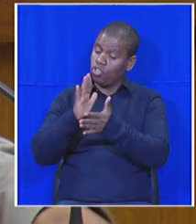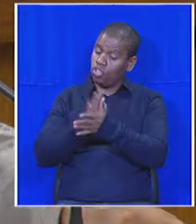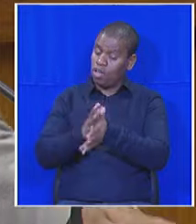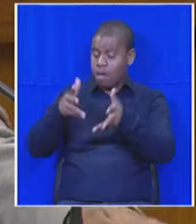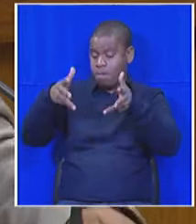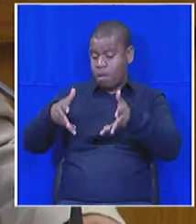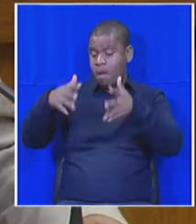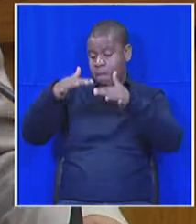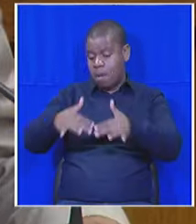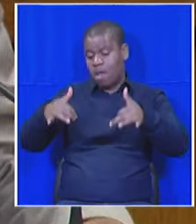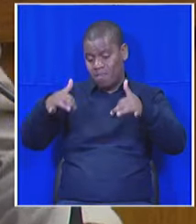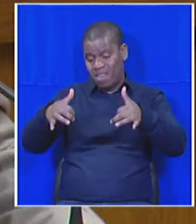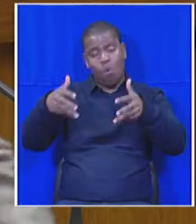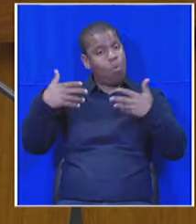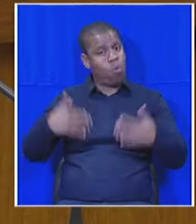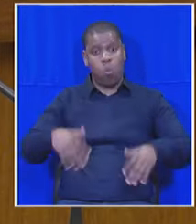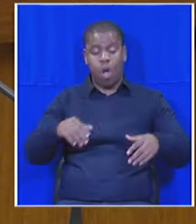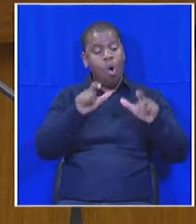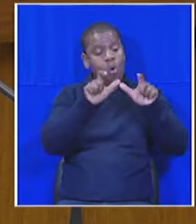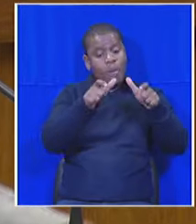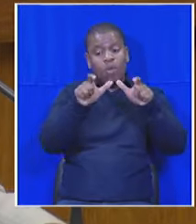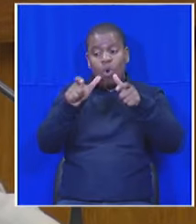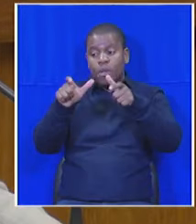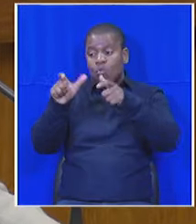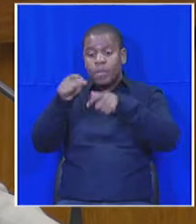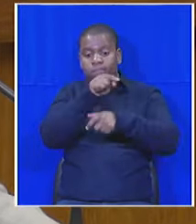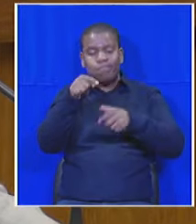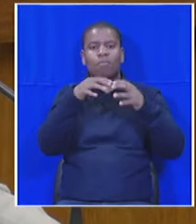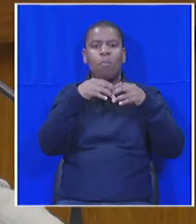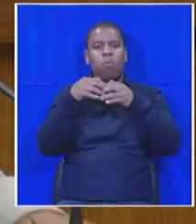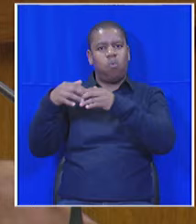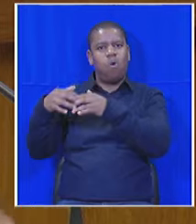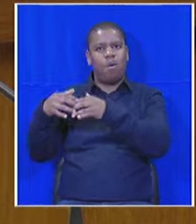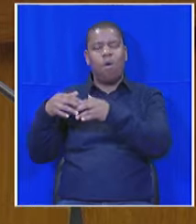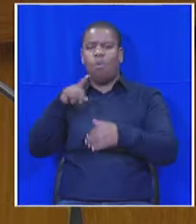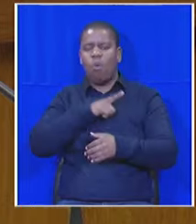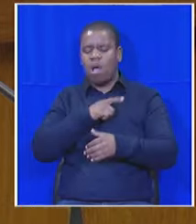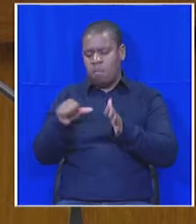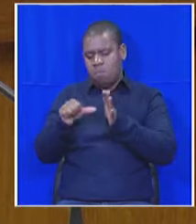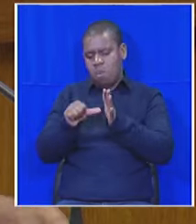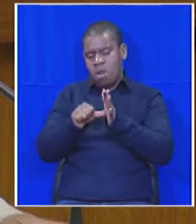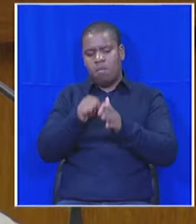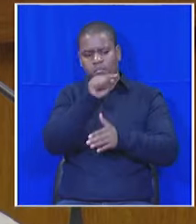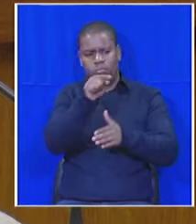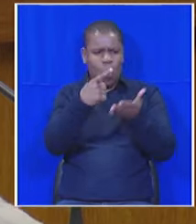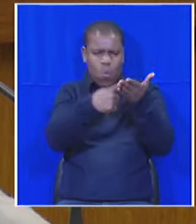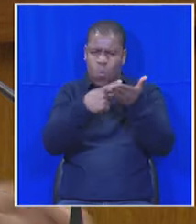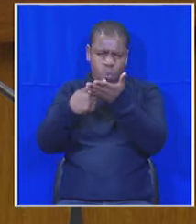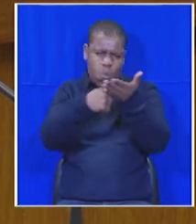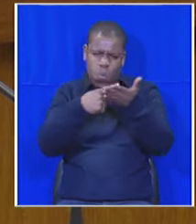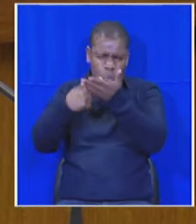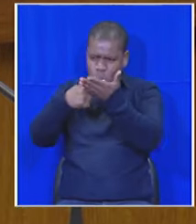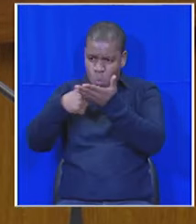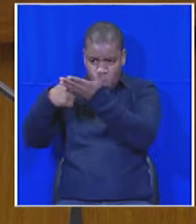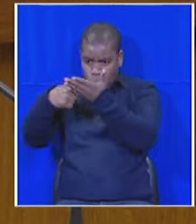we created committees. And it's always my understanding that the contributions that are made in committees, the intention is to assist